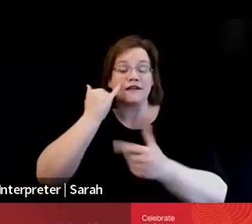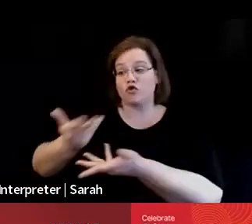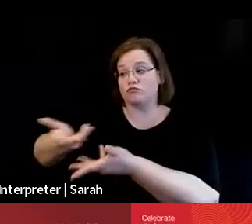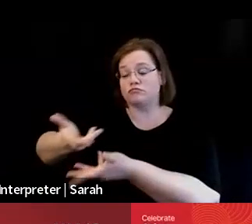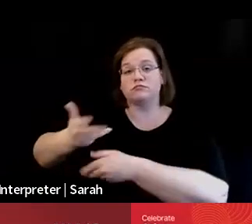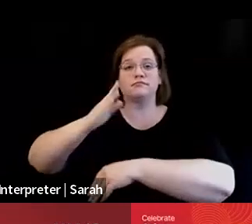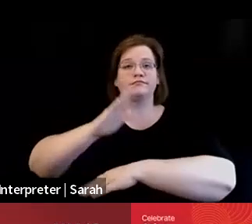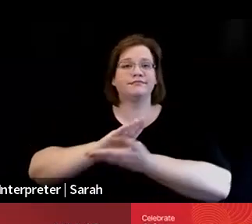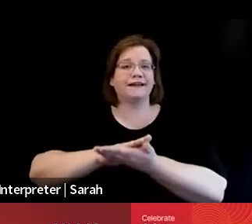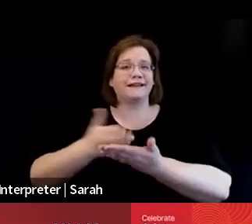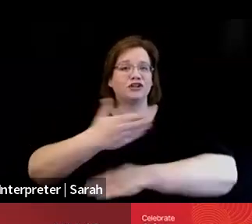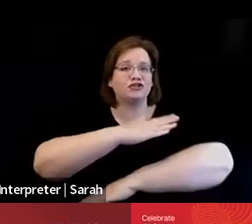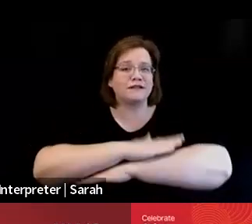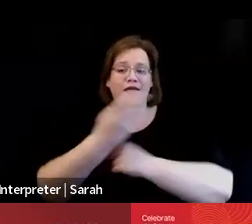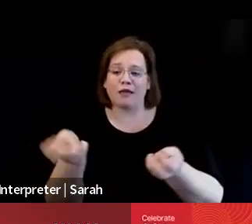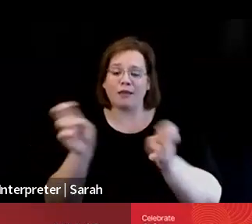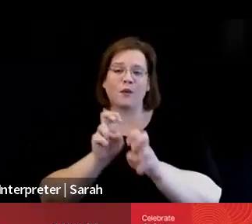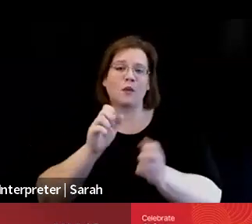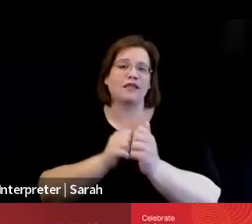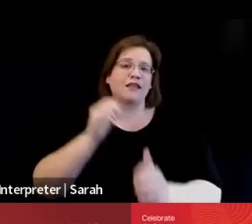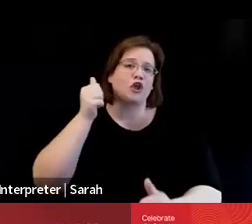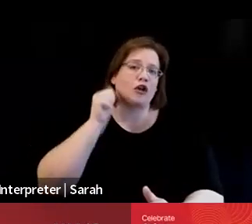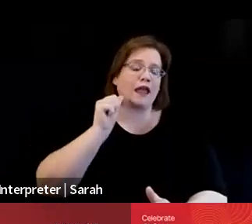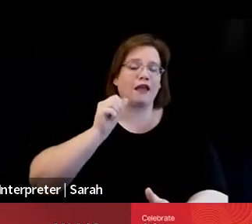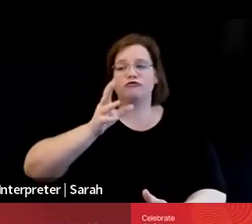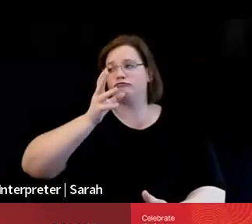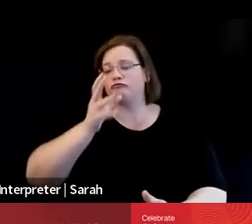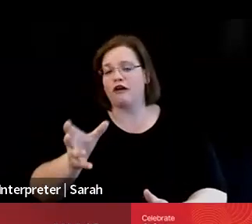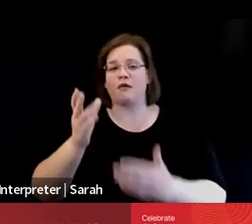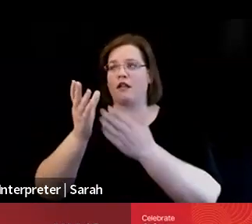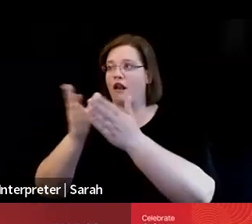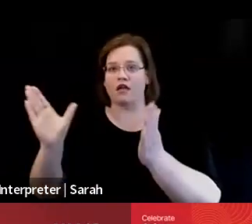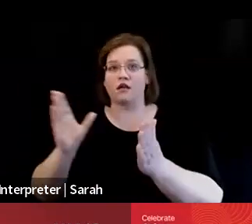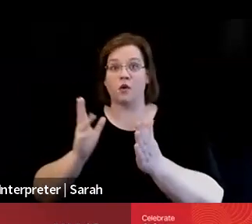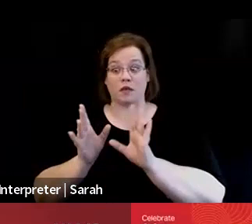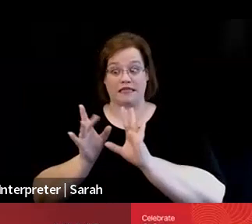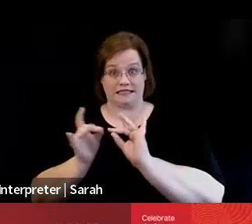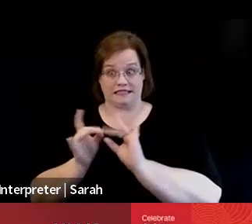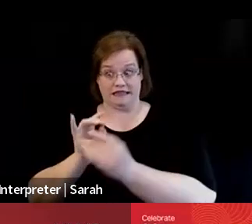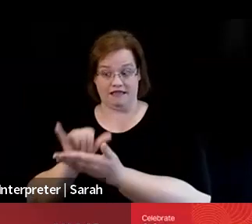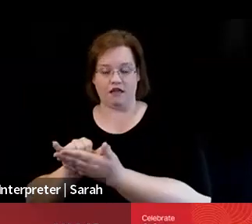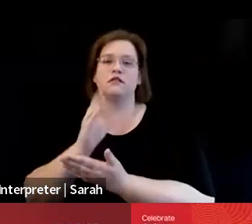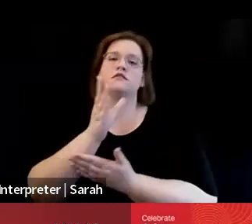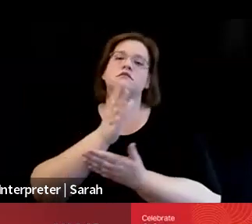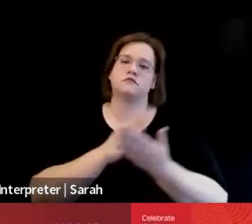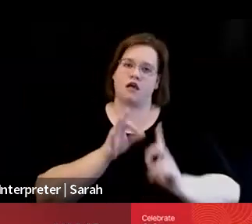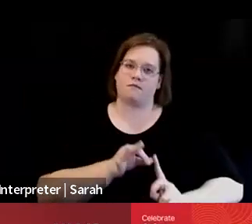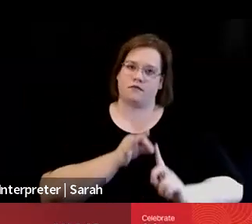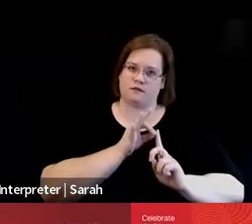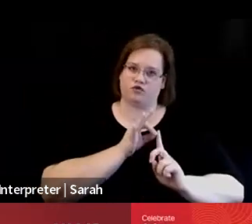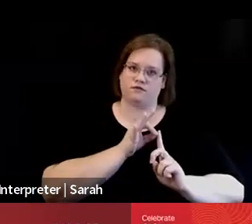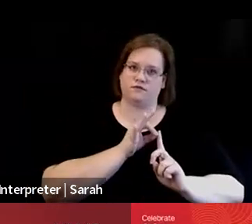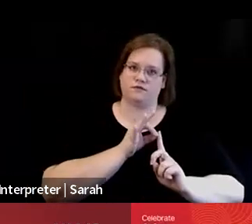the kitchen table with your aunt and your grandmother and whoever, right? We say that, but there are some exceptions to that,